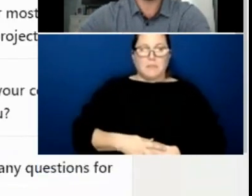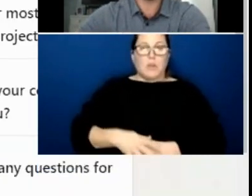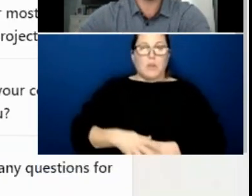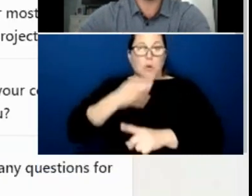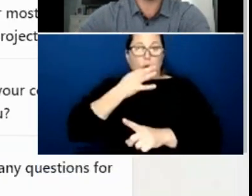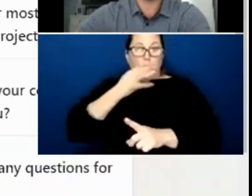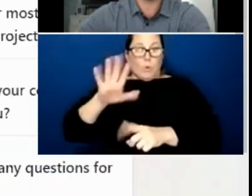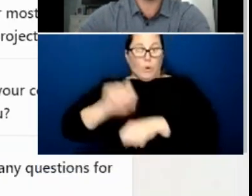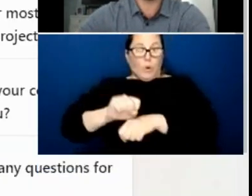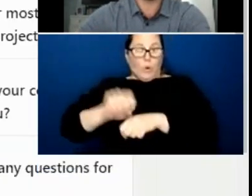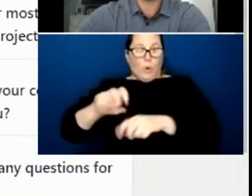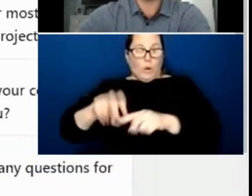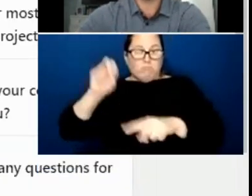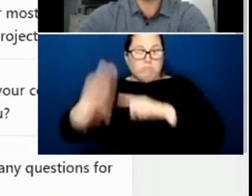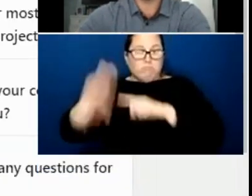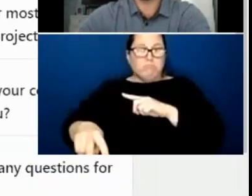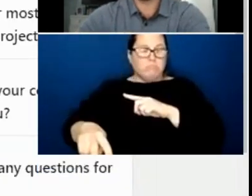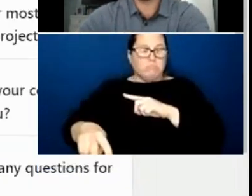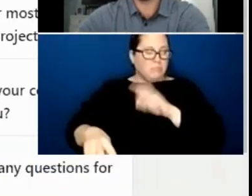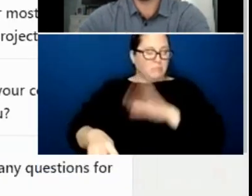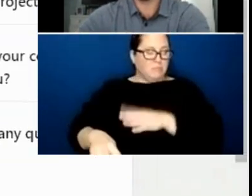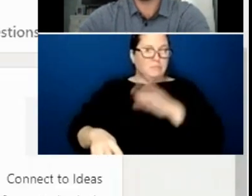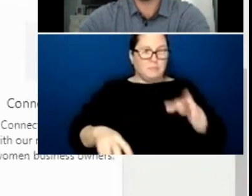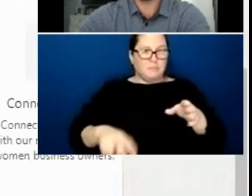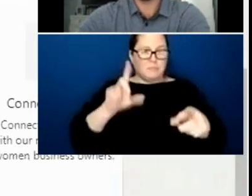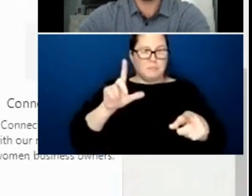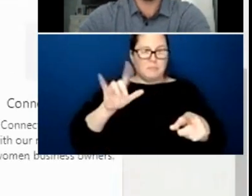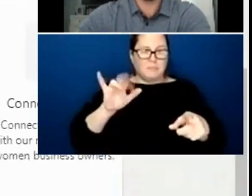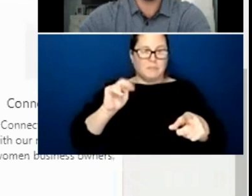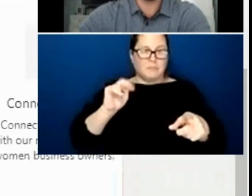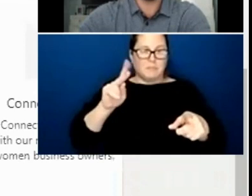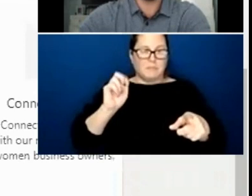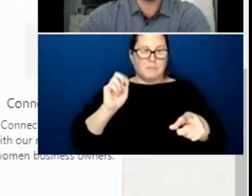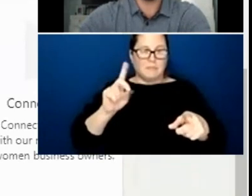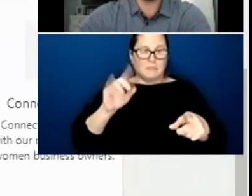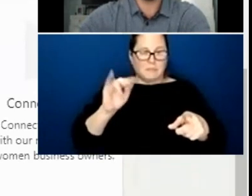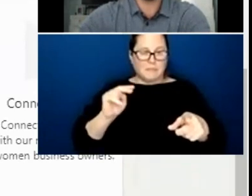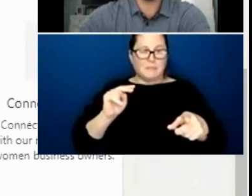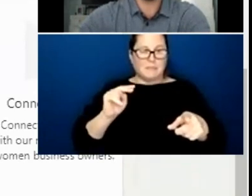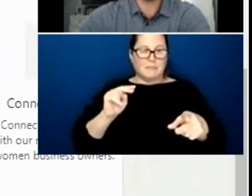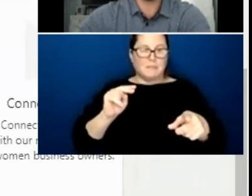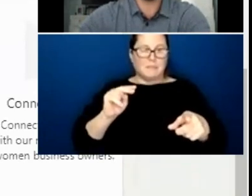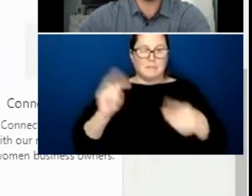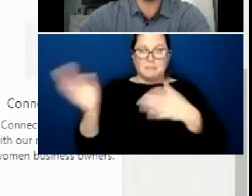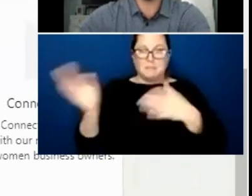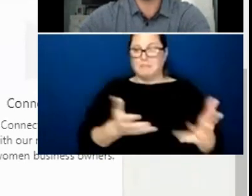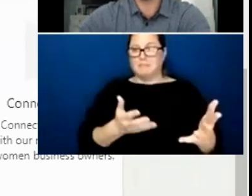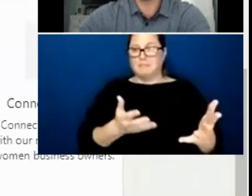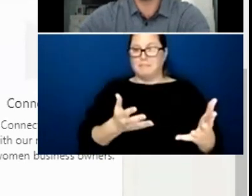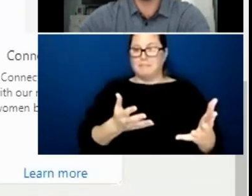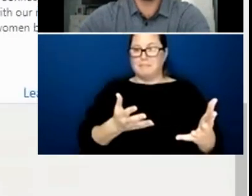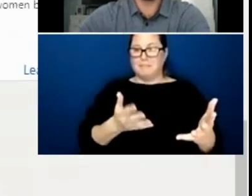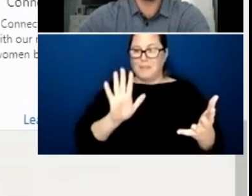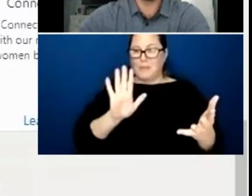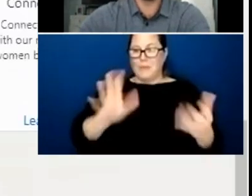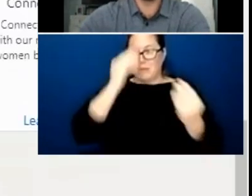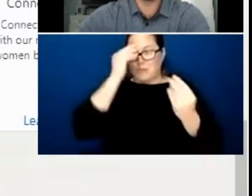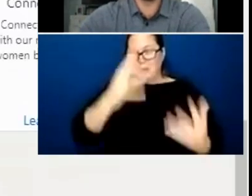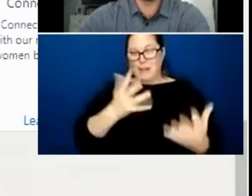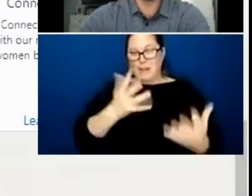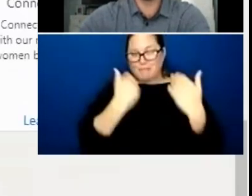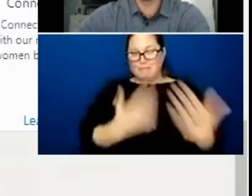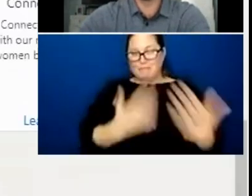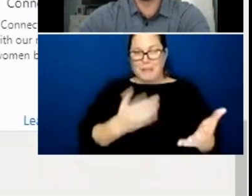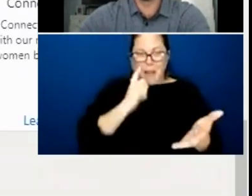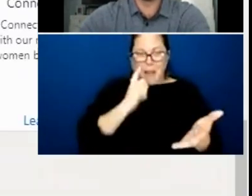moments. I also went to the LinkedIn page for Mr. Fermil and surprise Mr. Fermil, but look, it's out there, right? Your information. And I